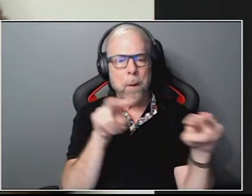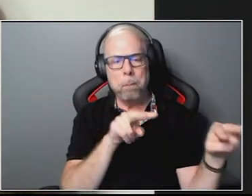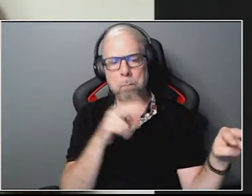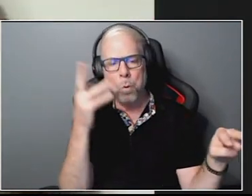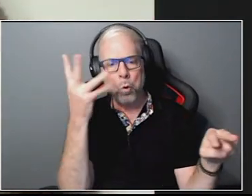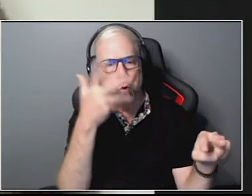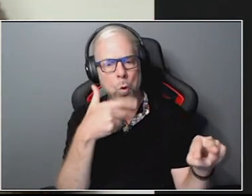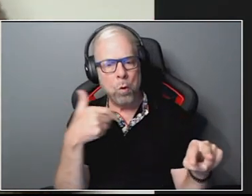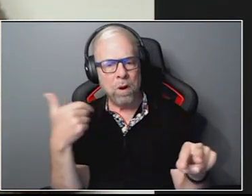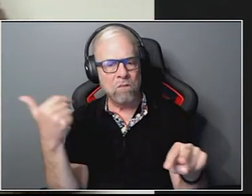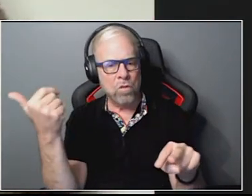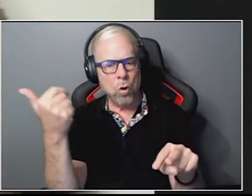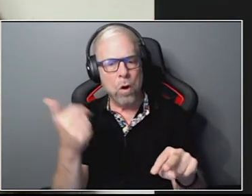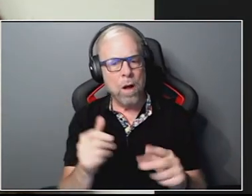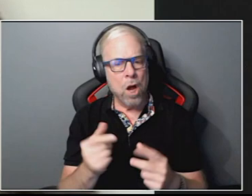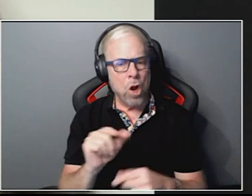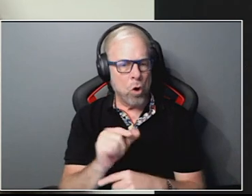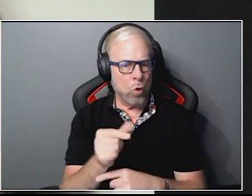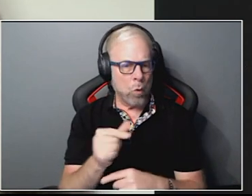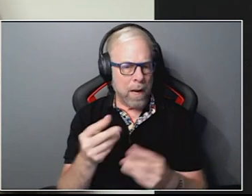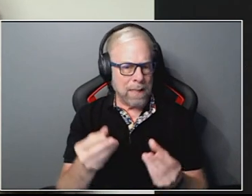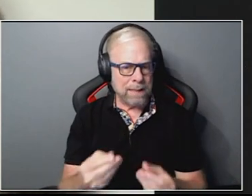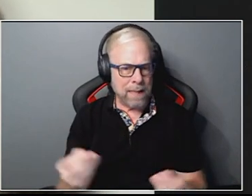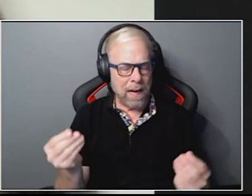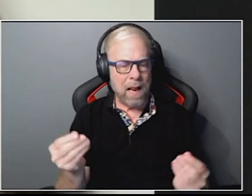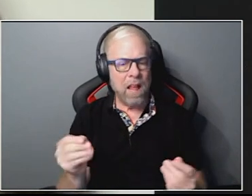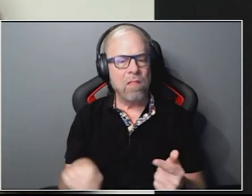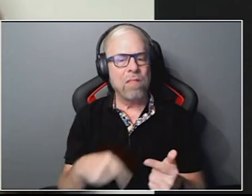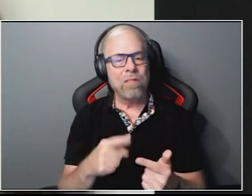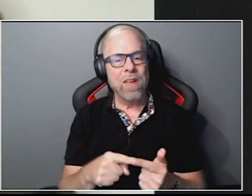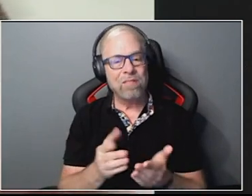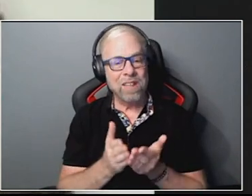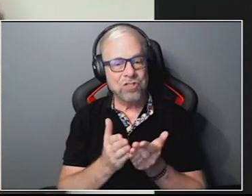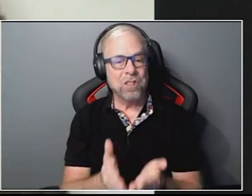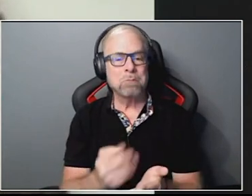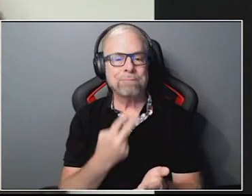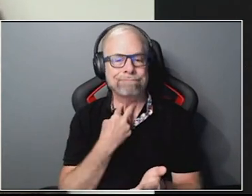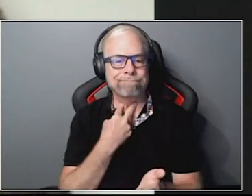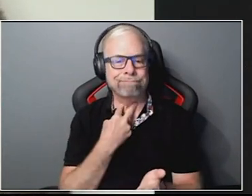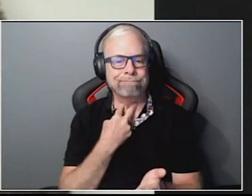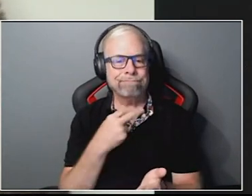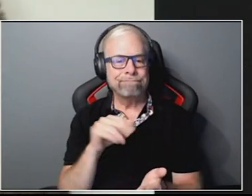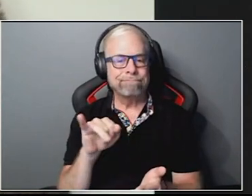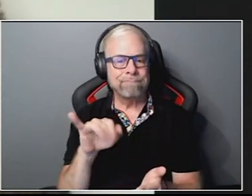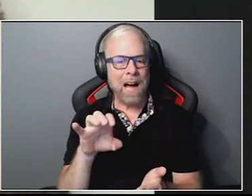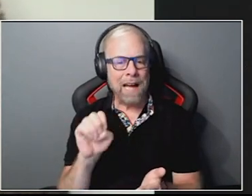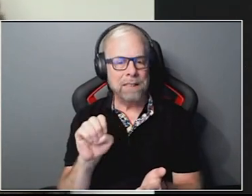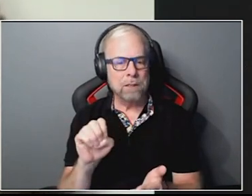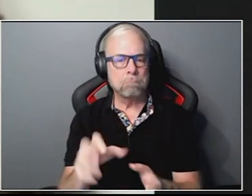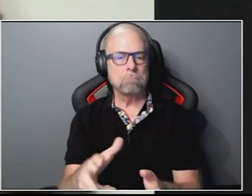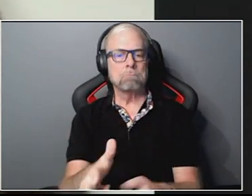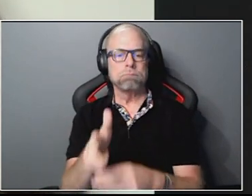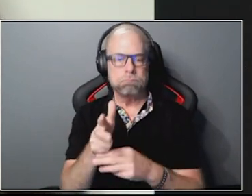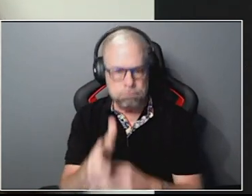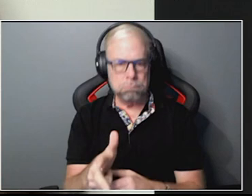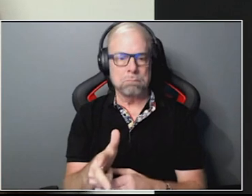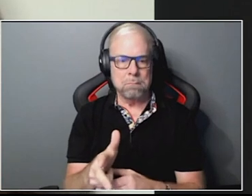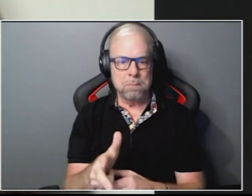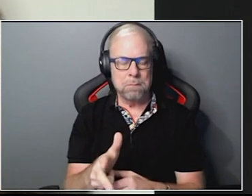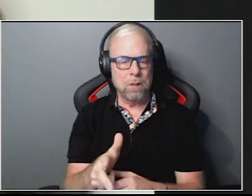Greenland. And the ship gets caught in the ice and it jolts. And you'll never guess what